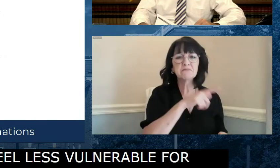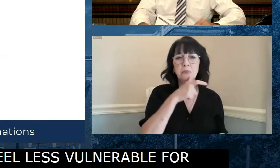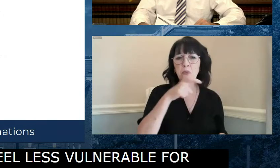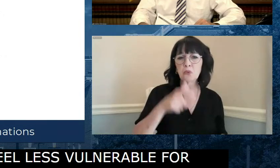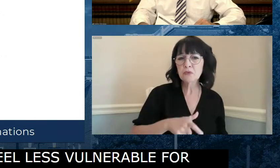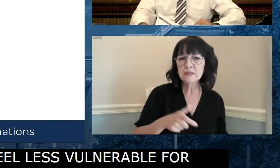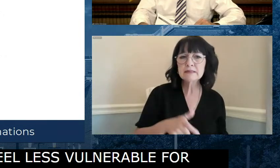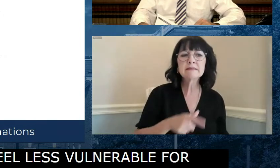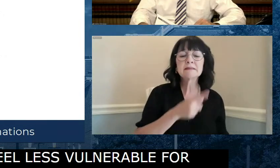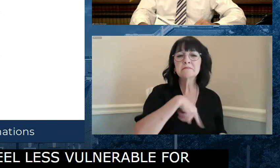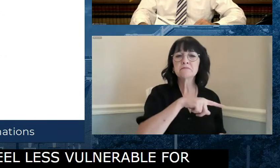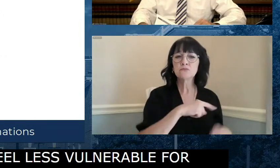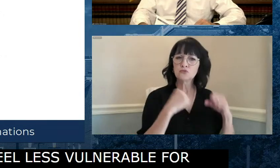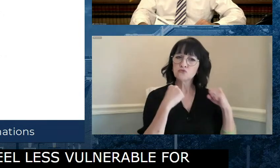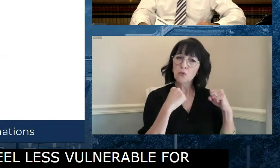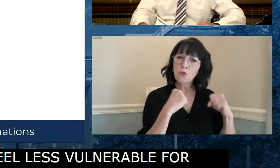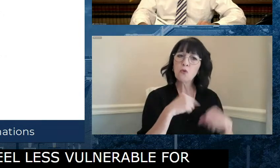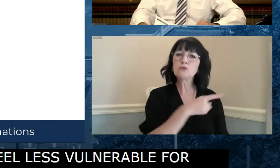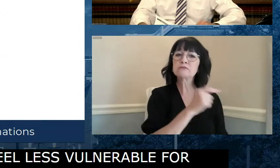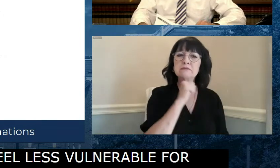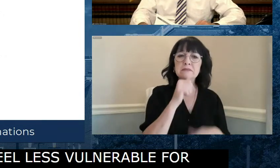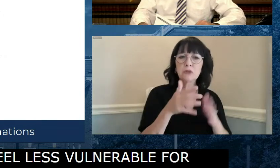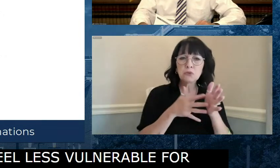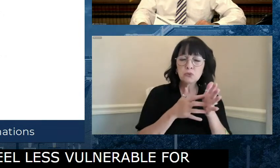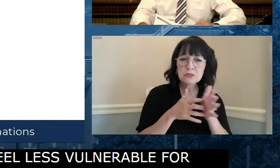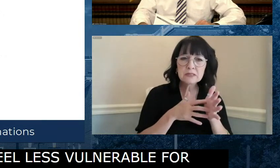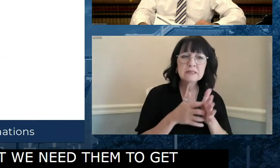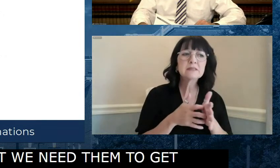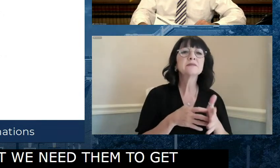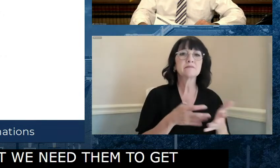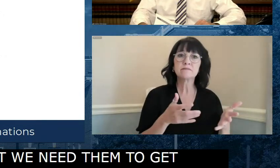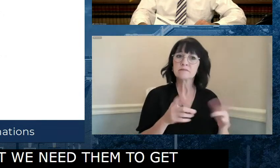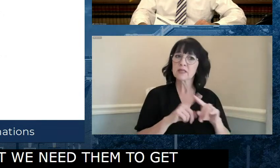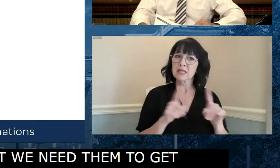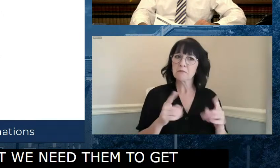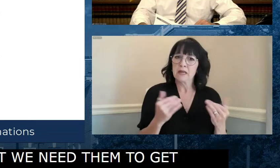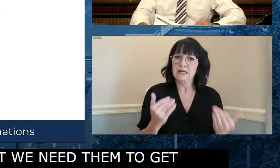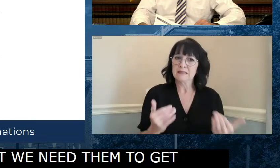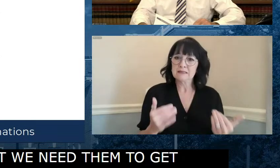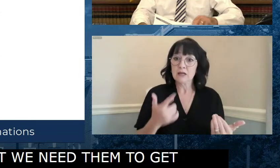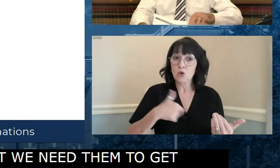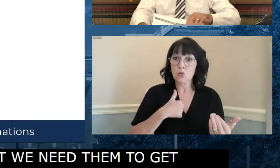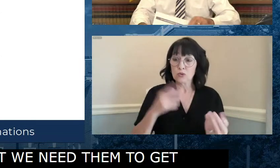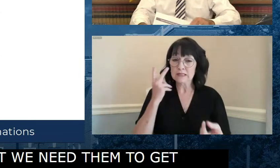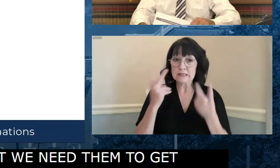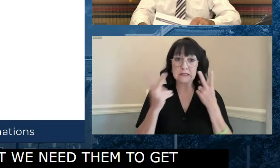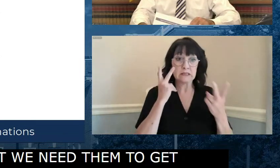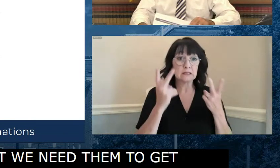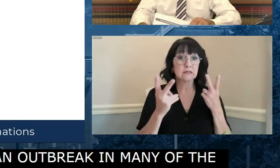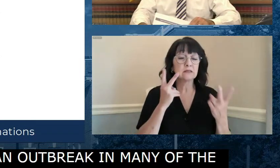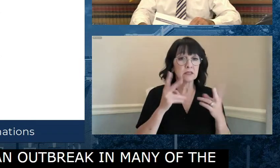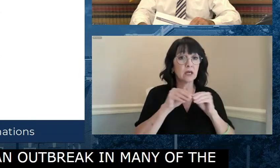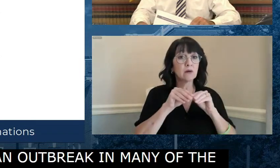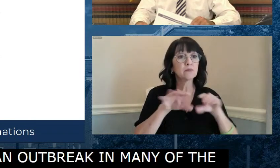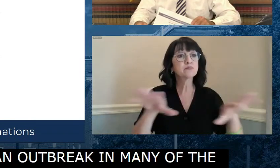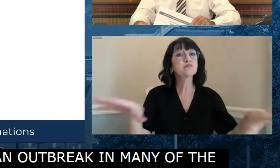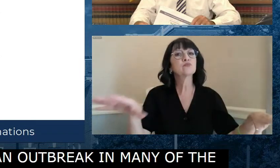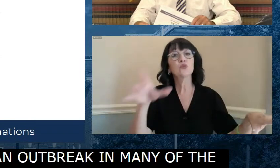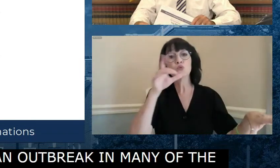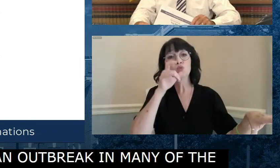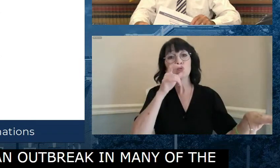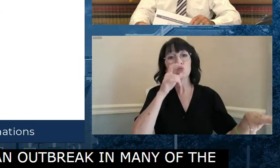get vaccinated because we could have an outbreak. And many of the cases that we're seeing now are in that unvaccinated group,